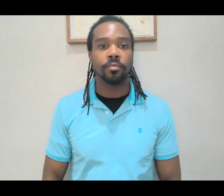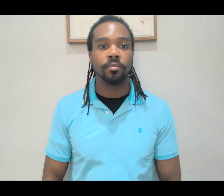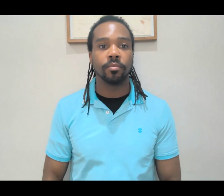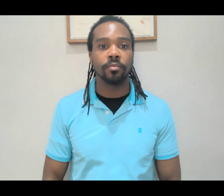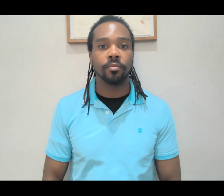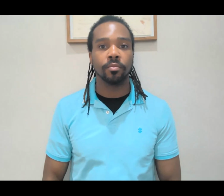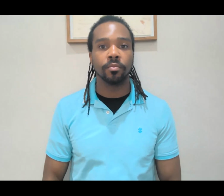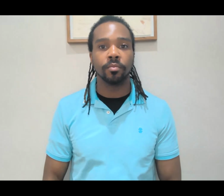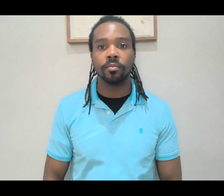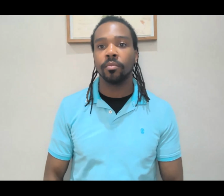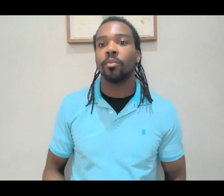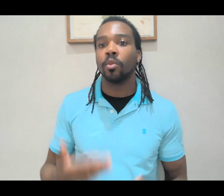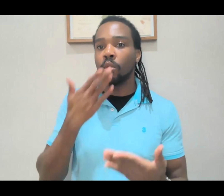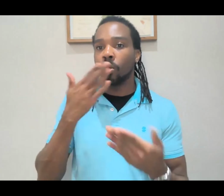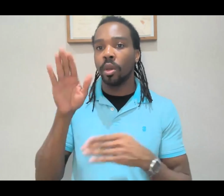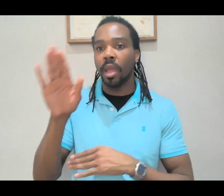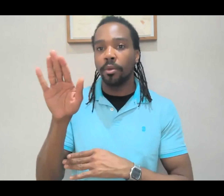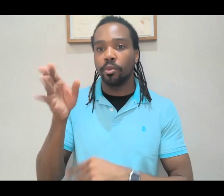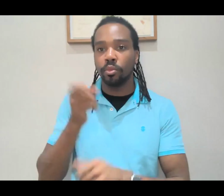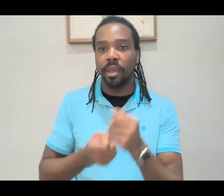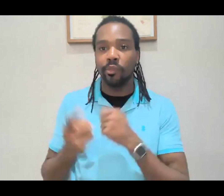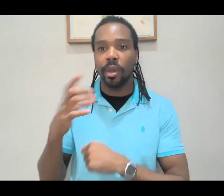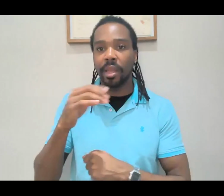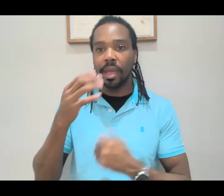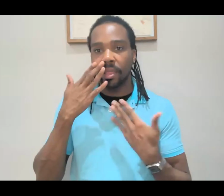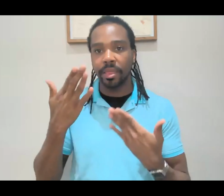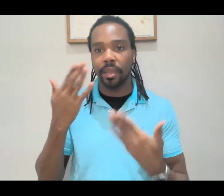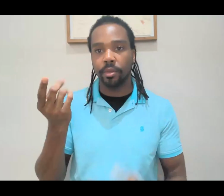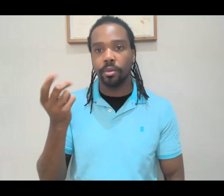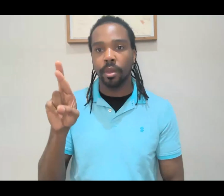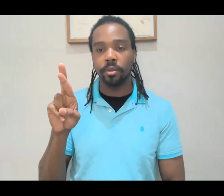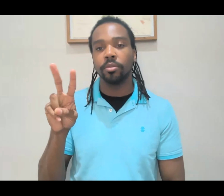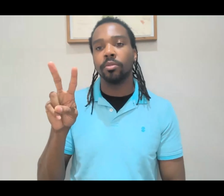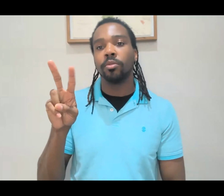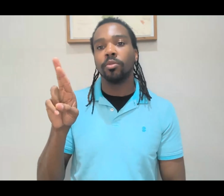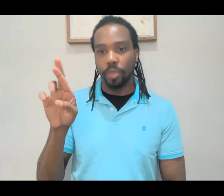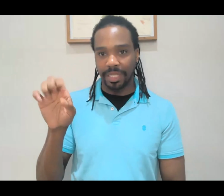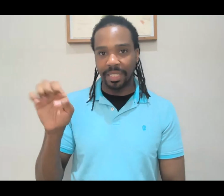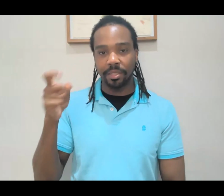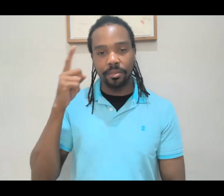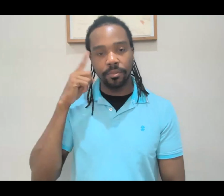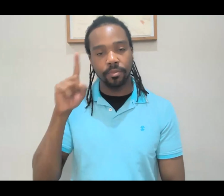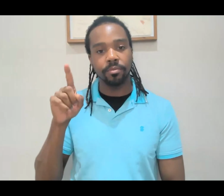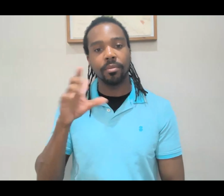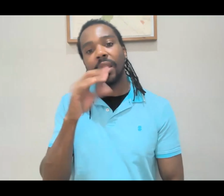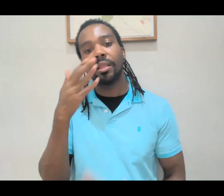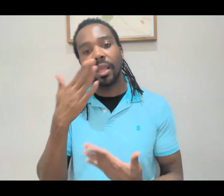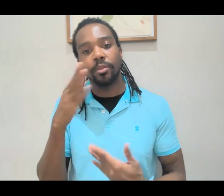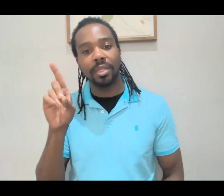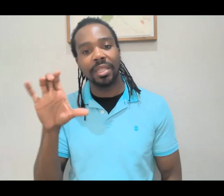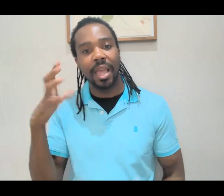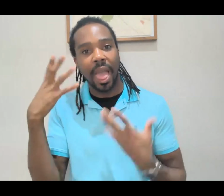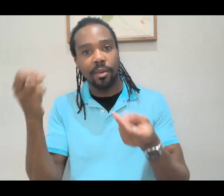Good afternoon, everybody, and thank you, Director Reese, for having DC Health as well as myself to